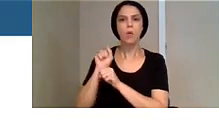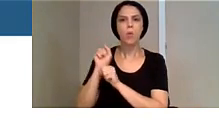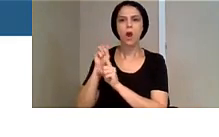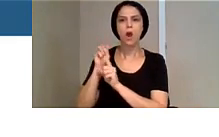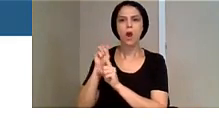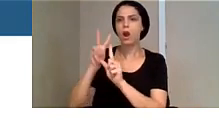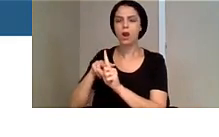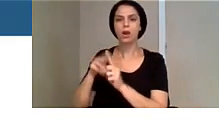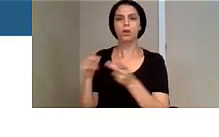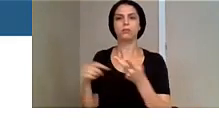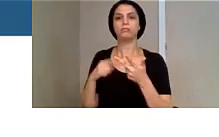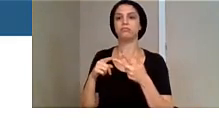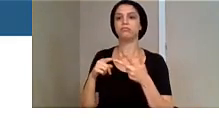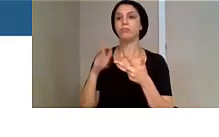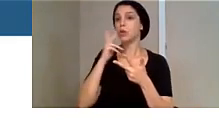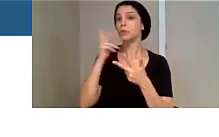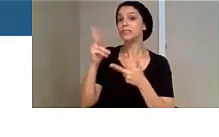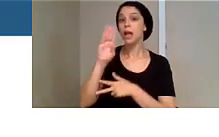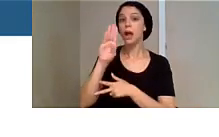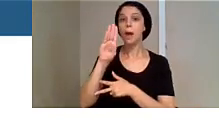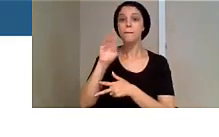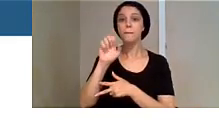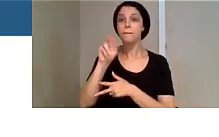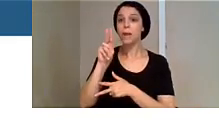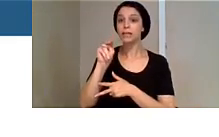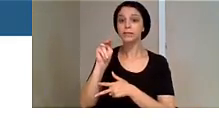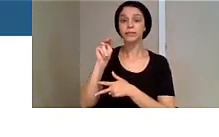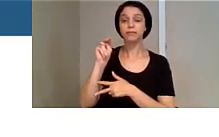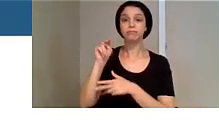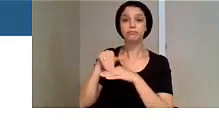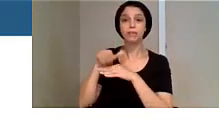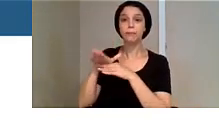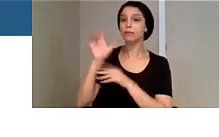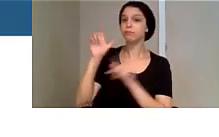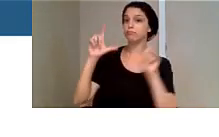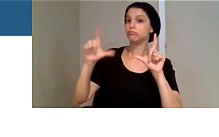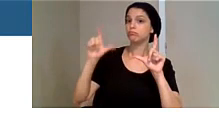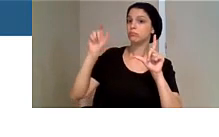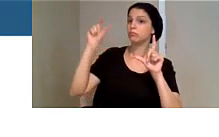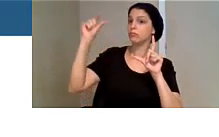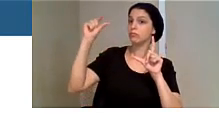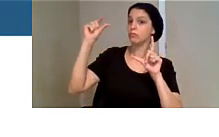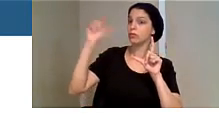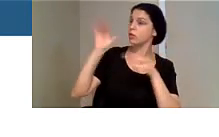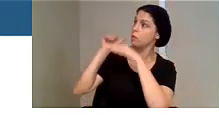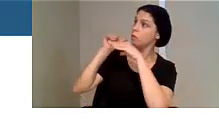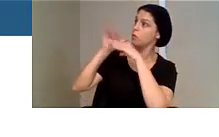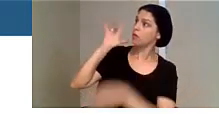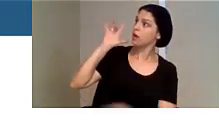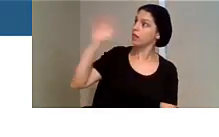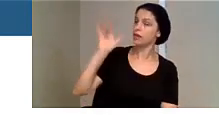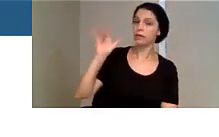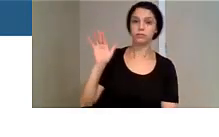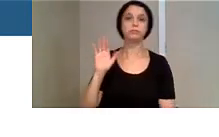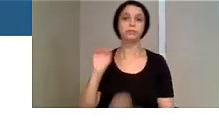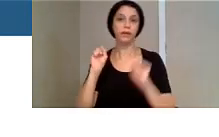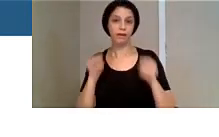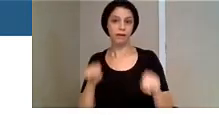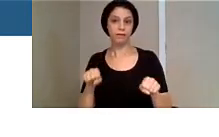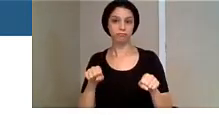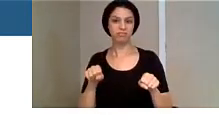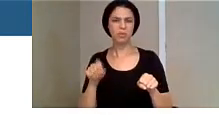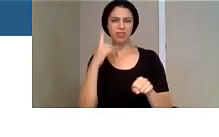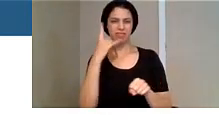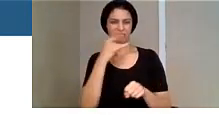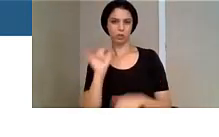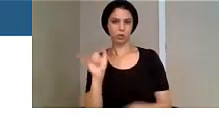they see a submit button in the upper right-hand corner, just like you did for the Google Doc. That's what they click on to turn the assignment in. So